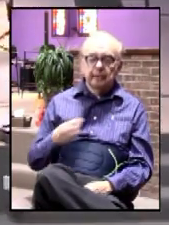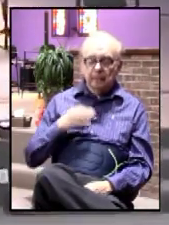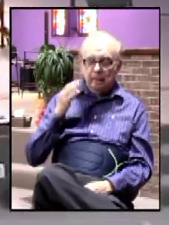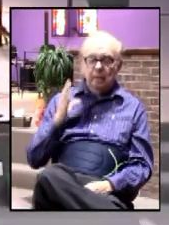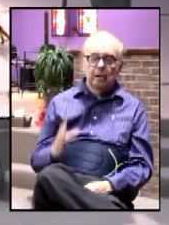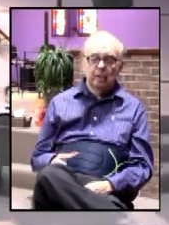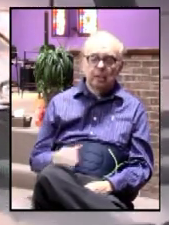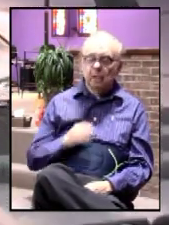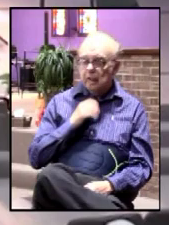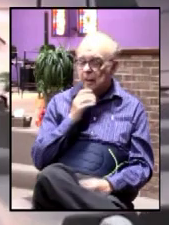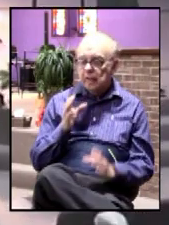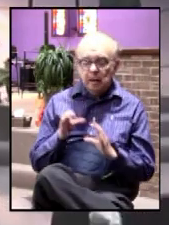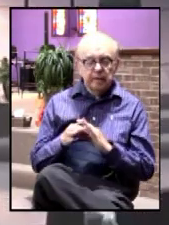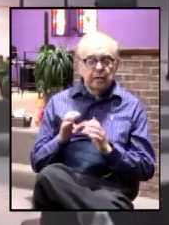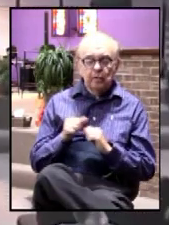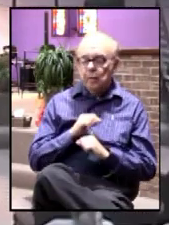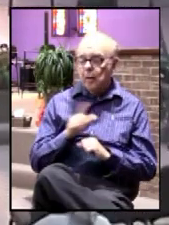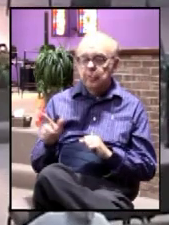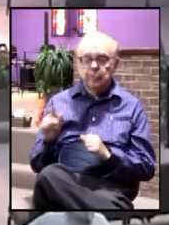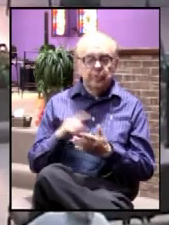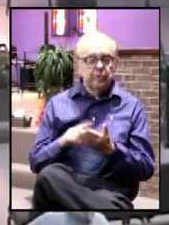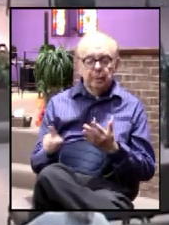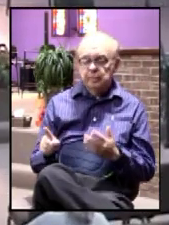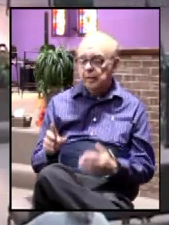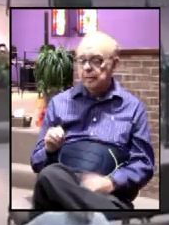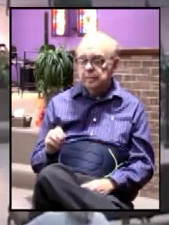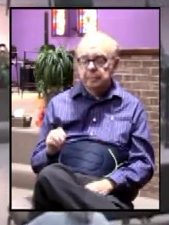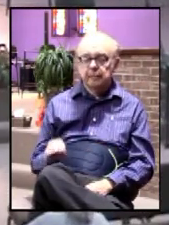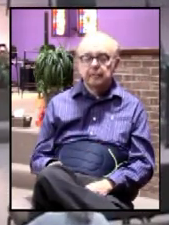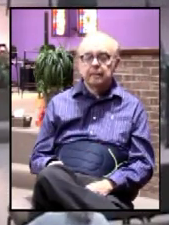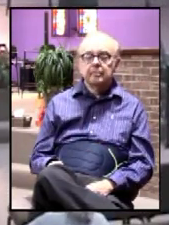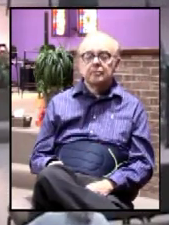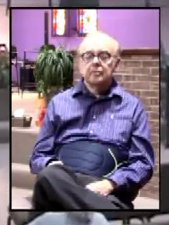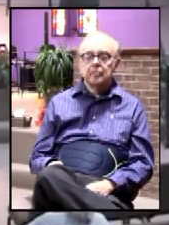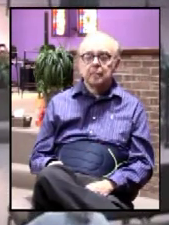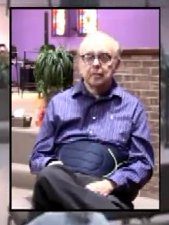I'm the pastor, and I have not been connected to all of you this week.